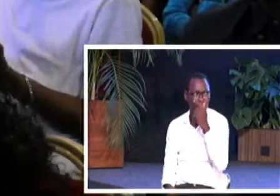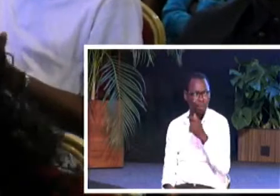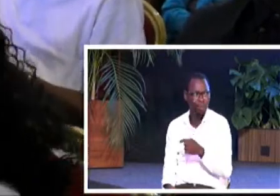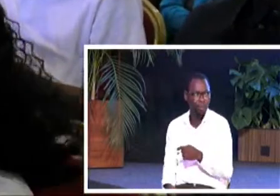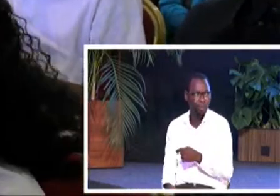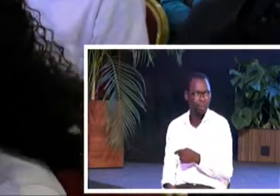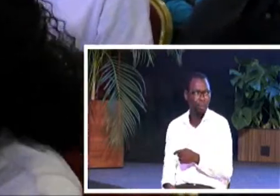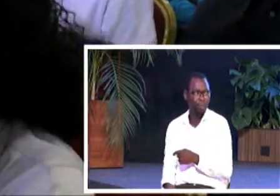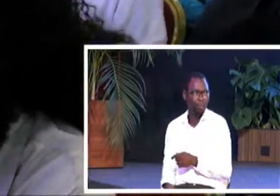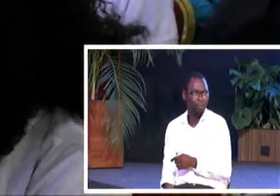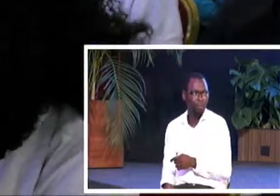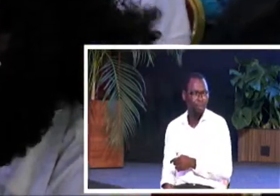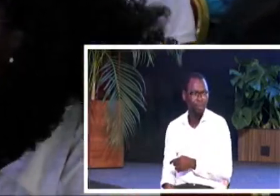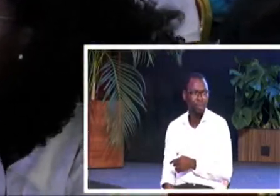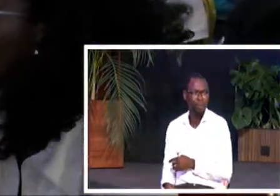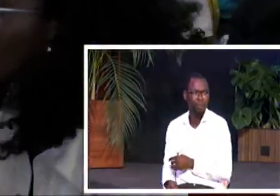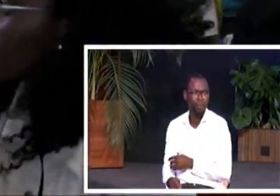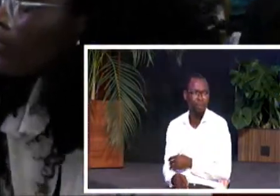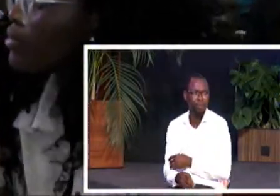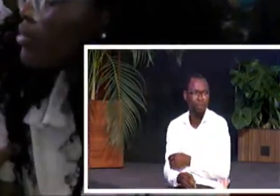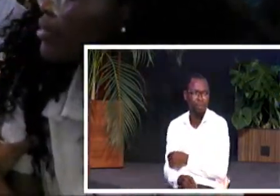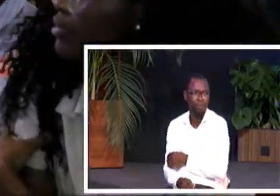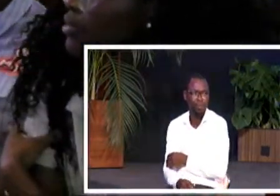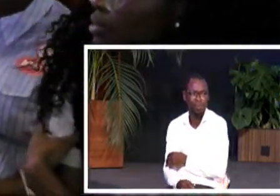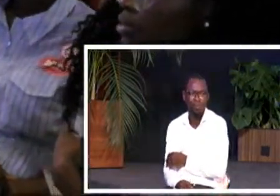Let's go back.